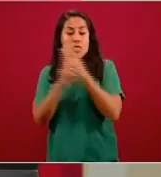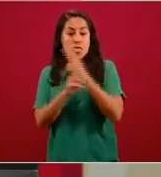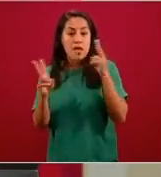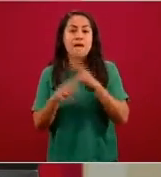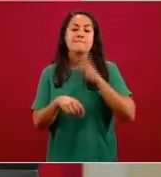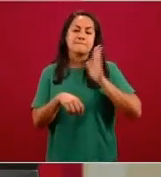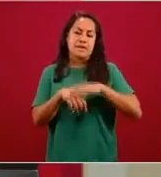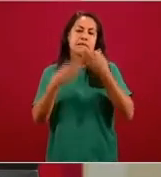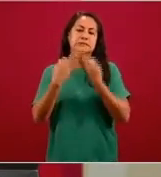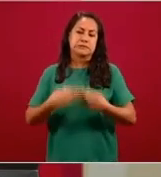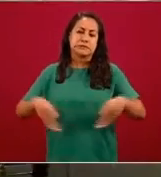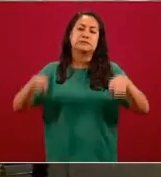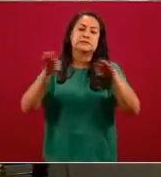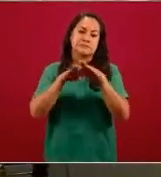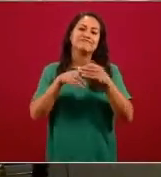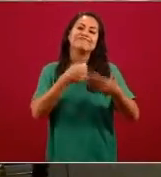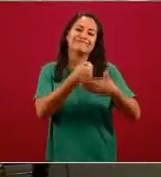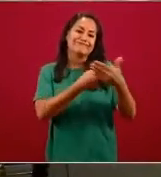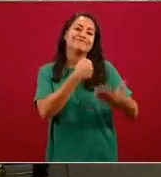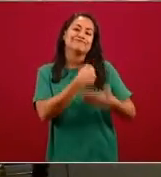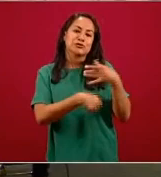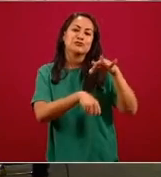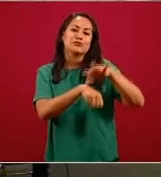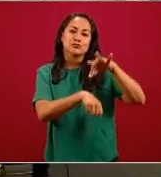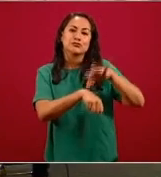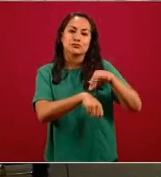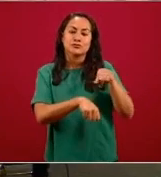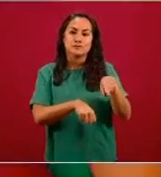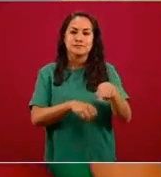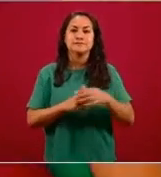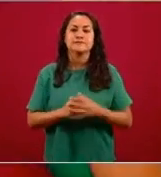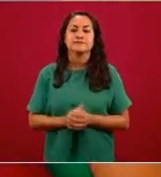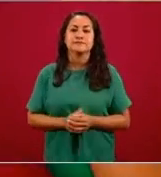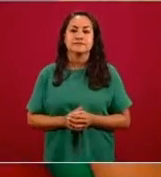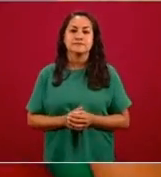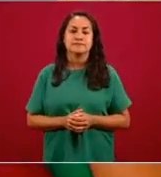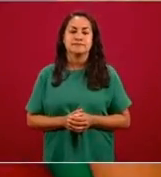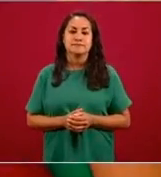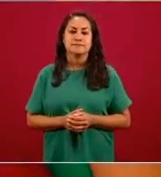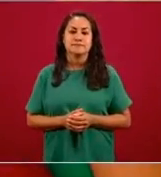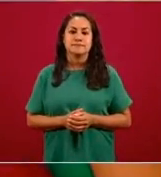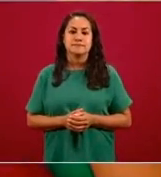the three main specialist areas where we don't have very many Mexicans.